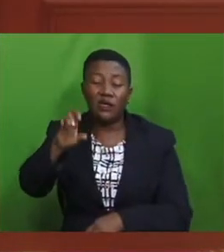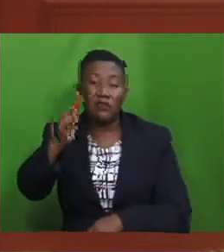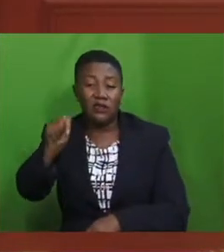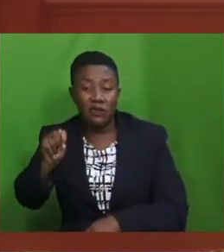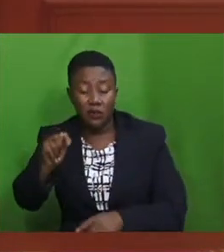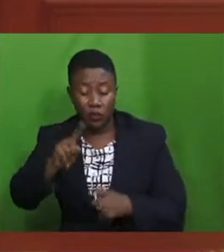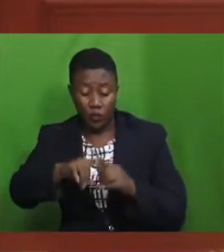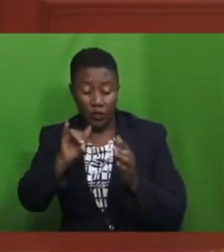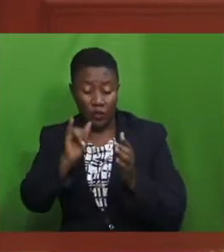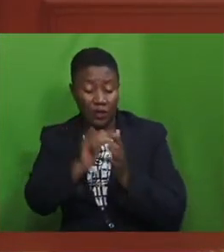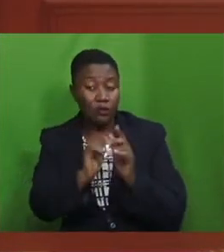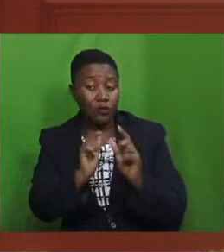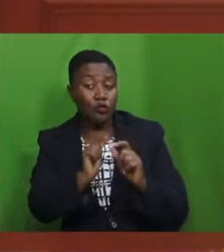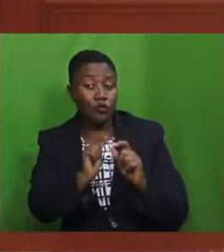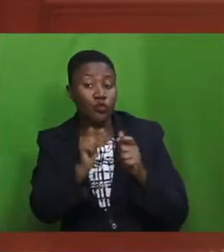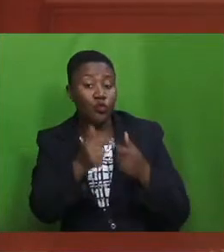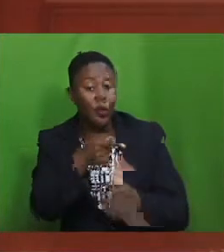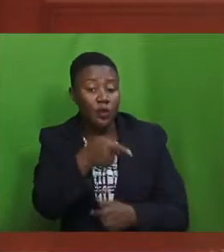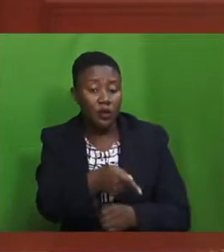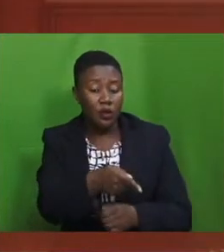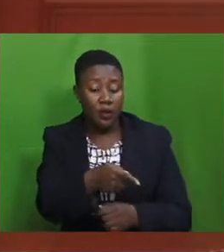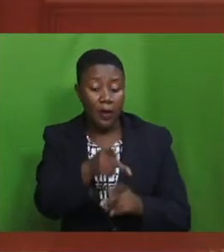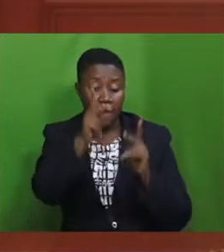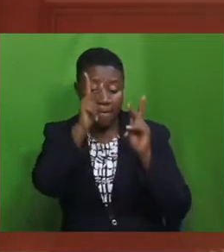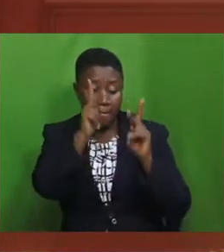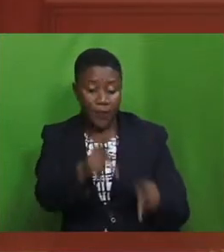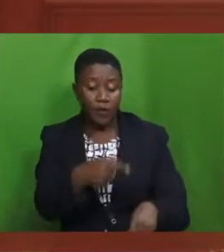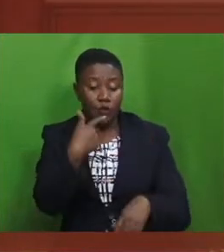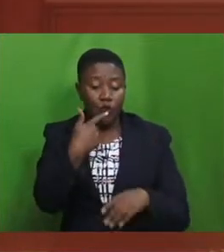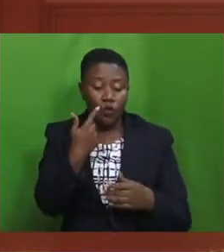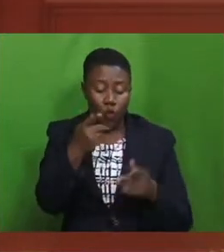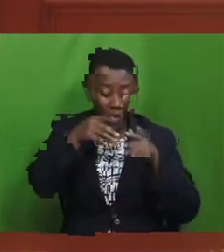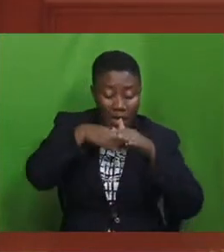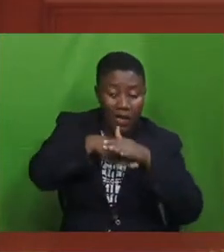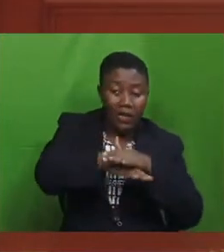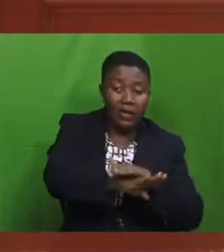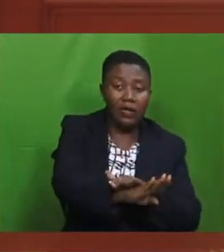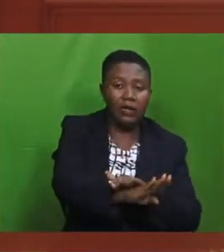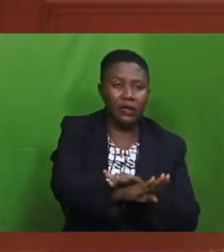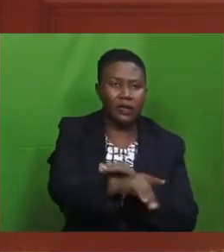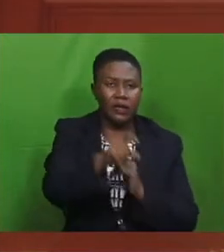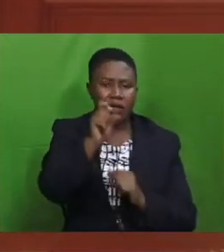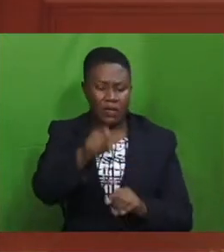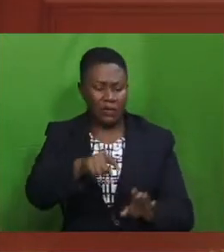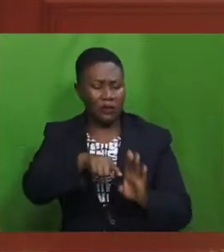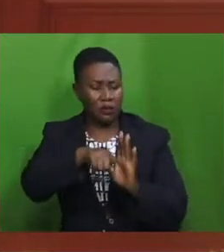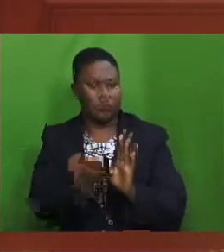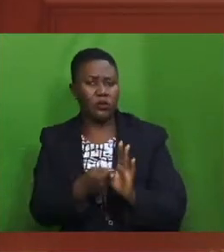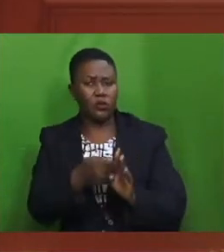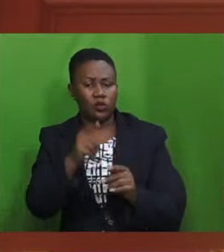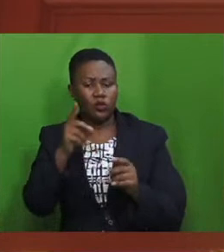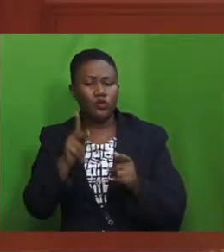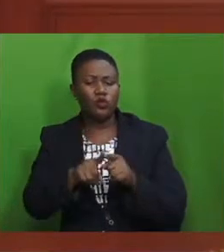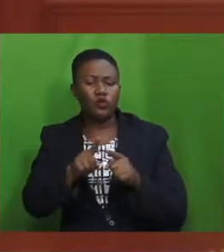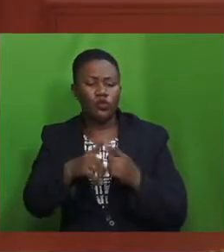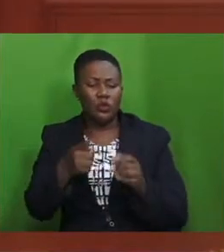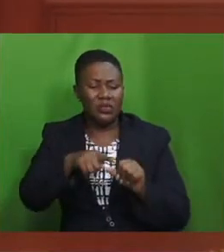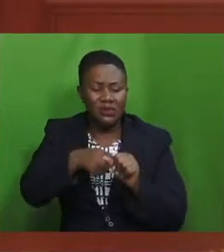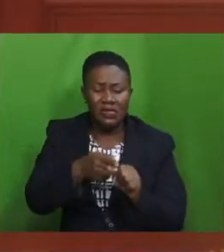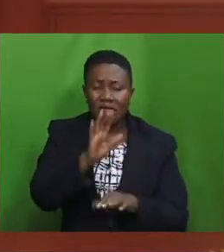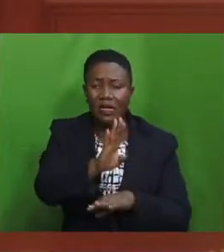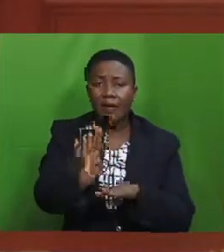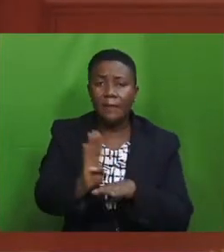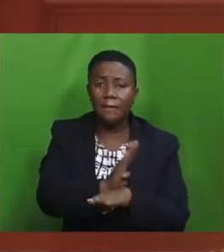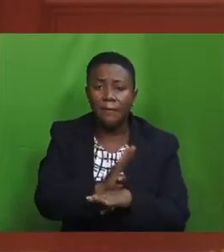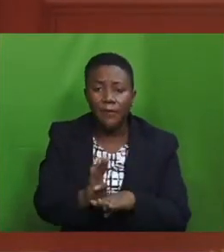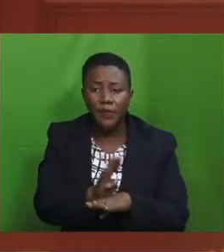industrial parks so that the entrepreneur only walks in as a new starter to be able to start business